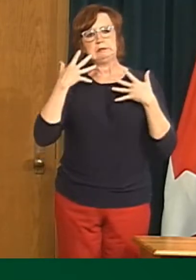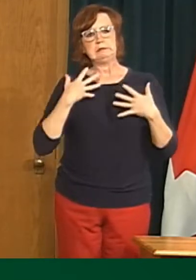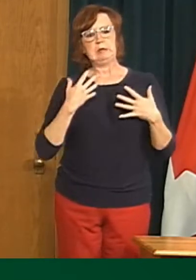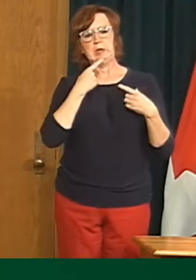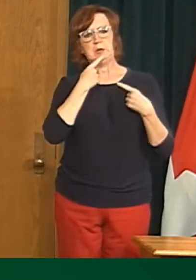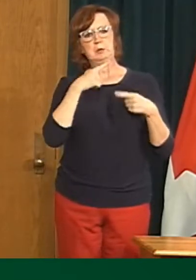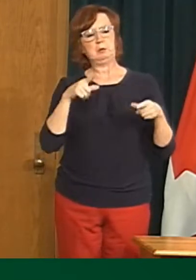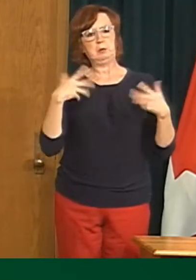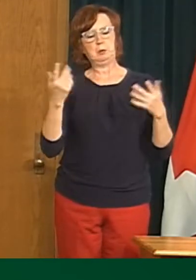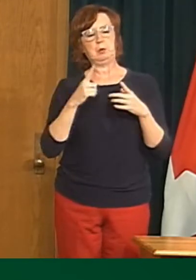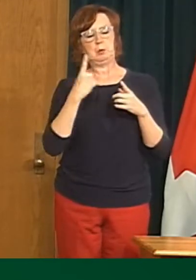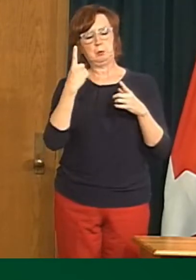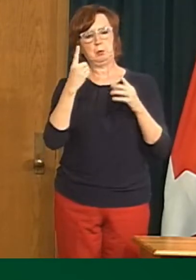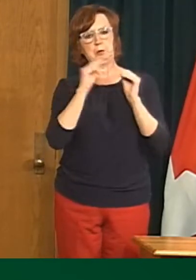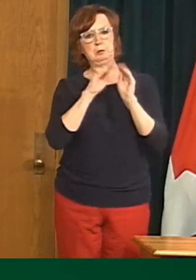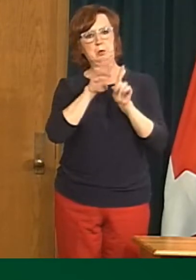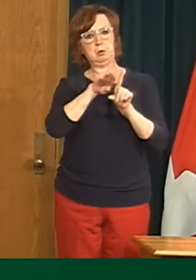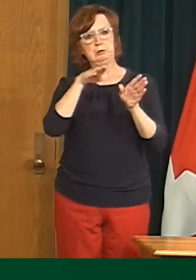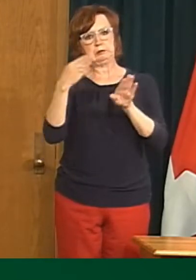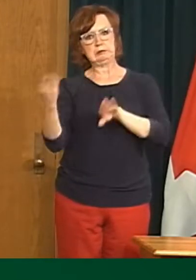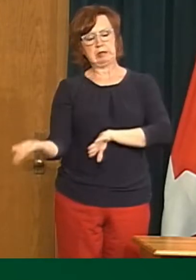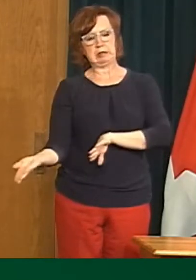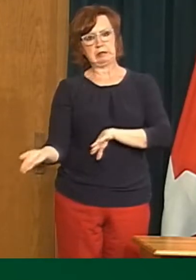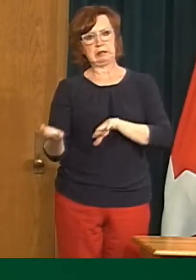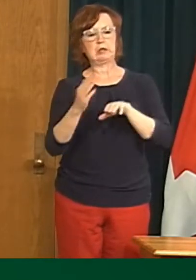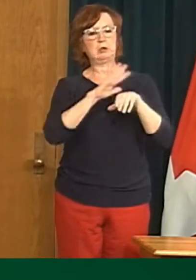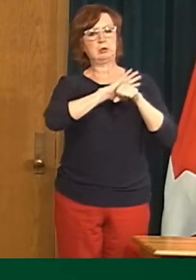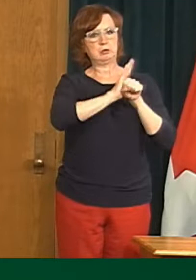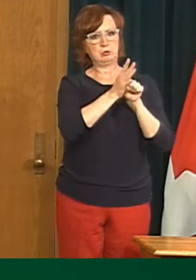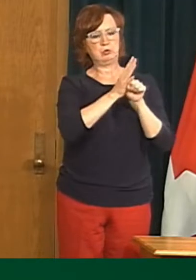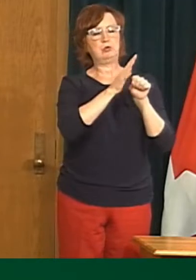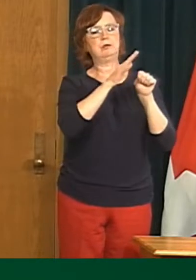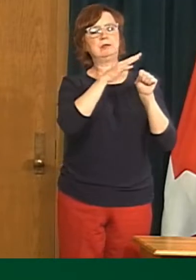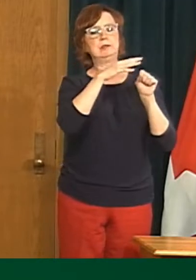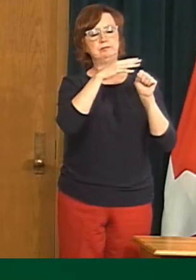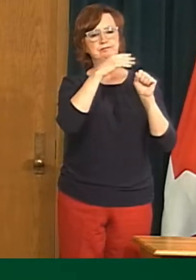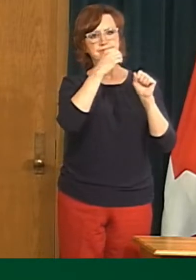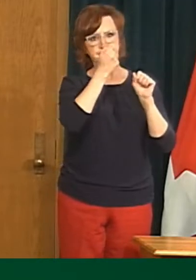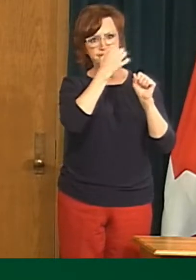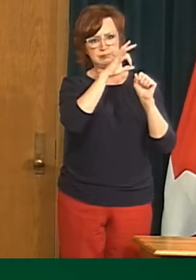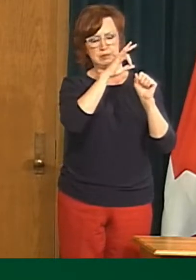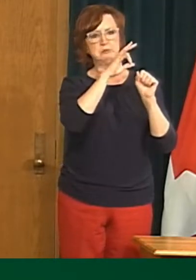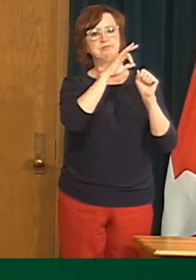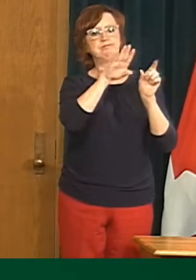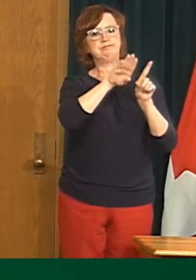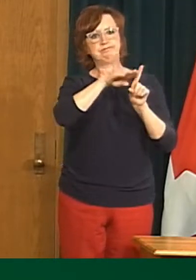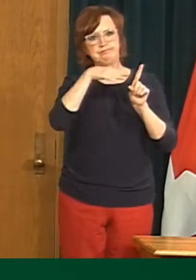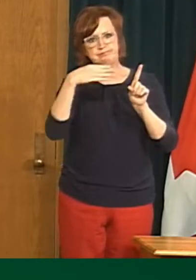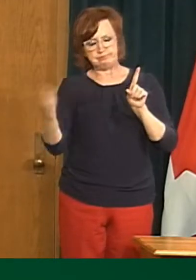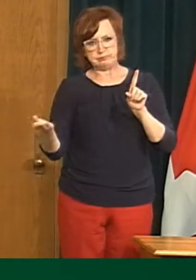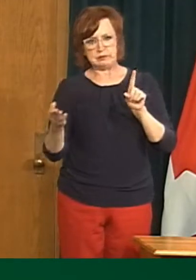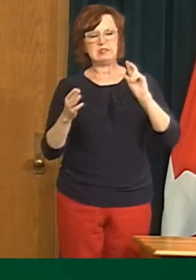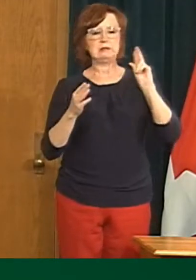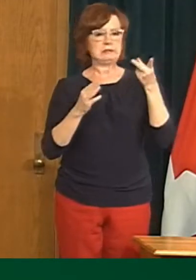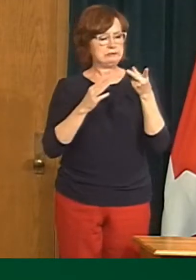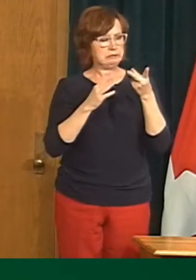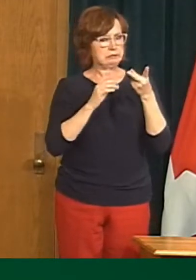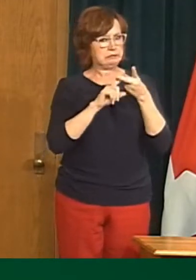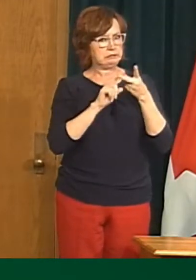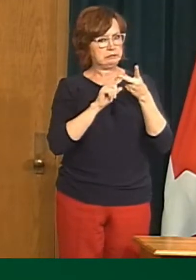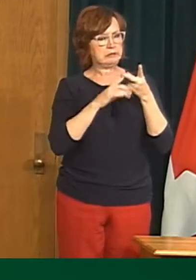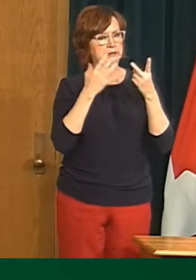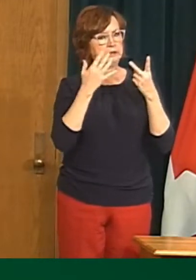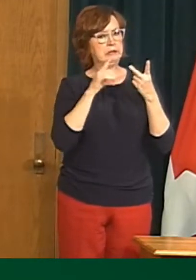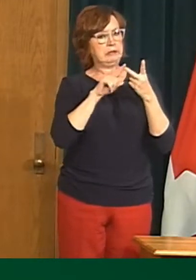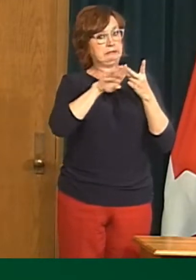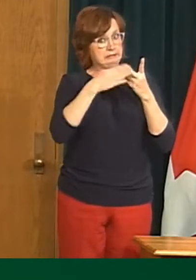that there has been another death in Saskatchewan due to COVID-19. We're also aware of an additional death that is currently under investigation